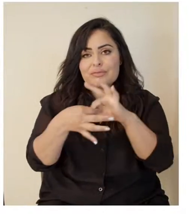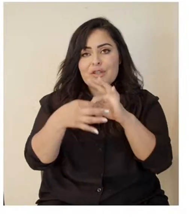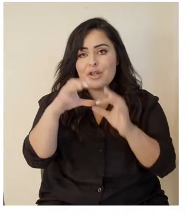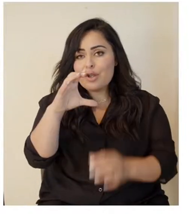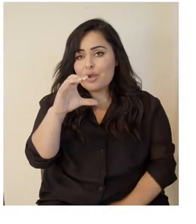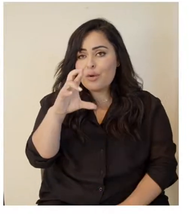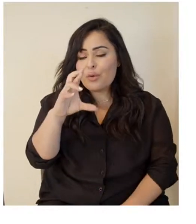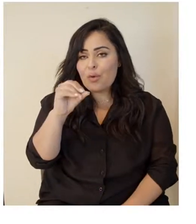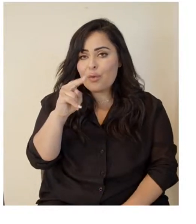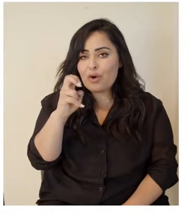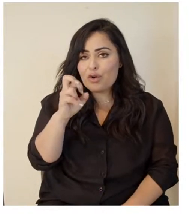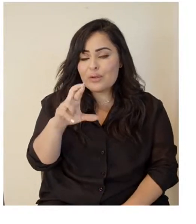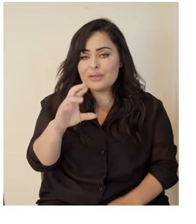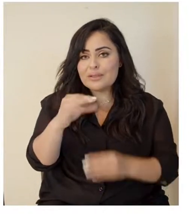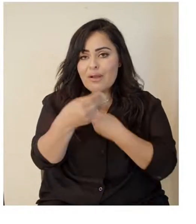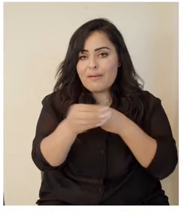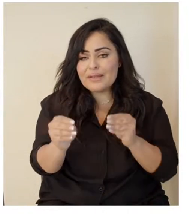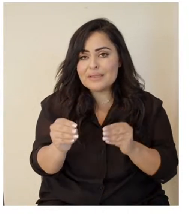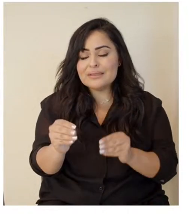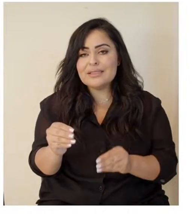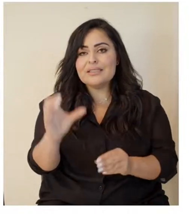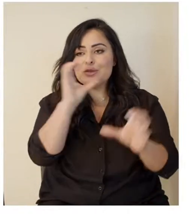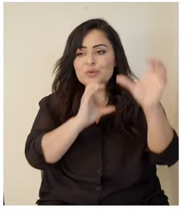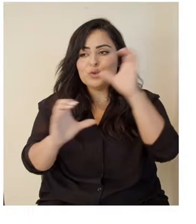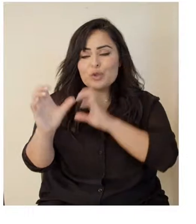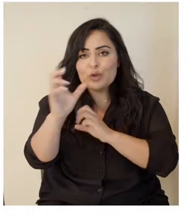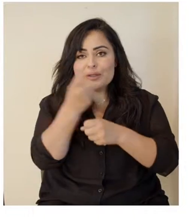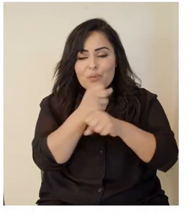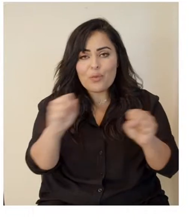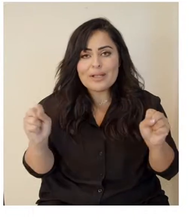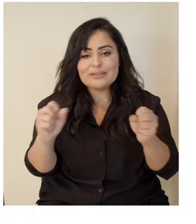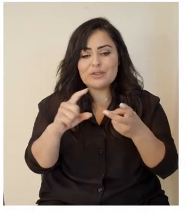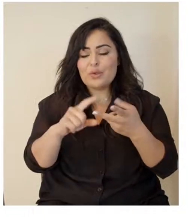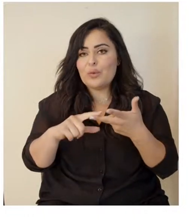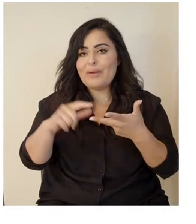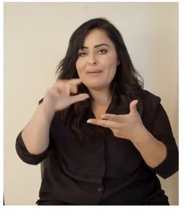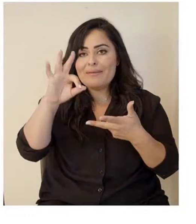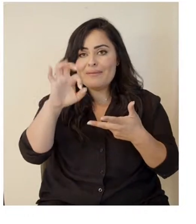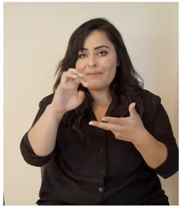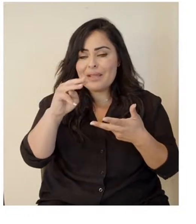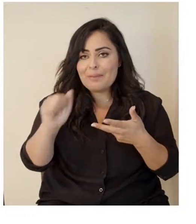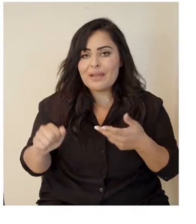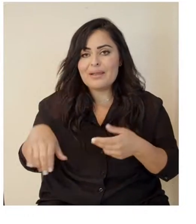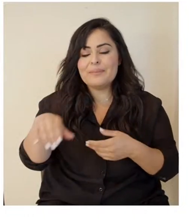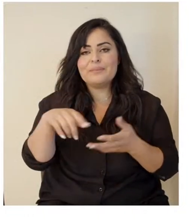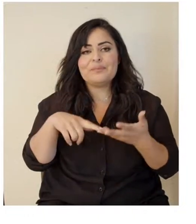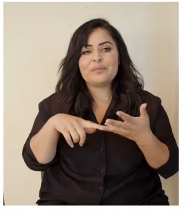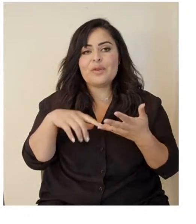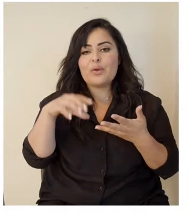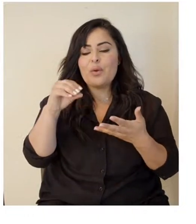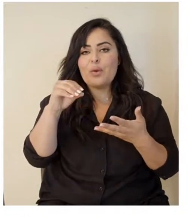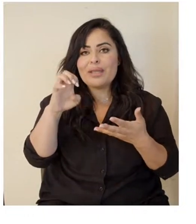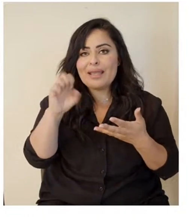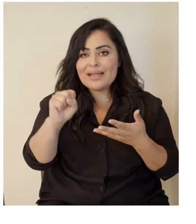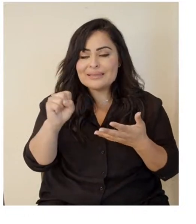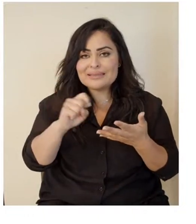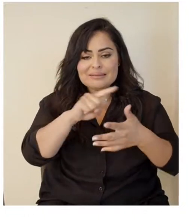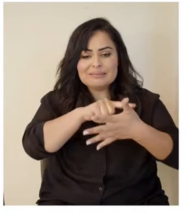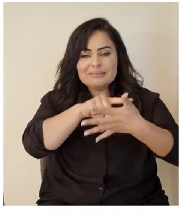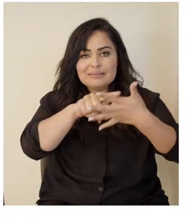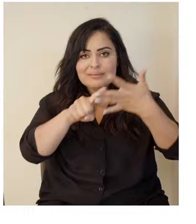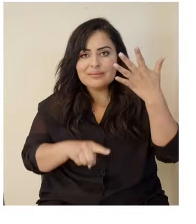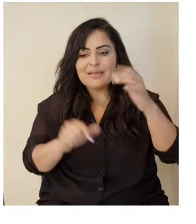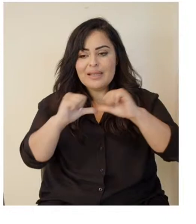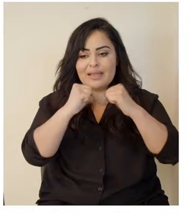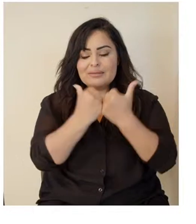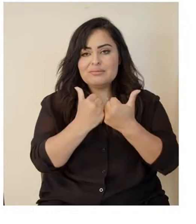office, search and rescue for the sheriff's department, FEMA, OES, and a lot of different other agencies that are